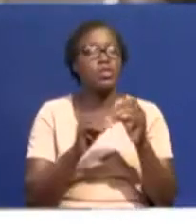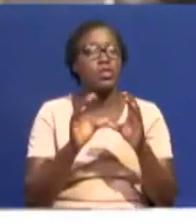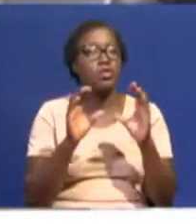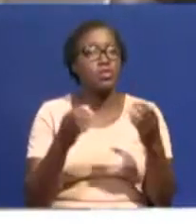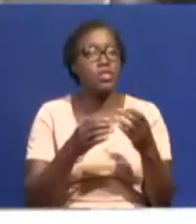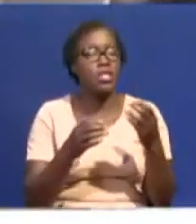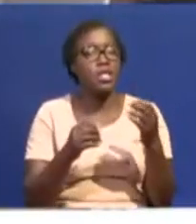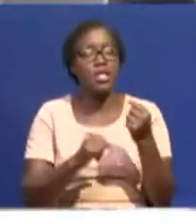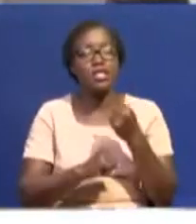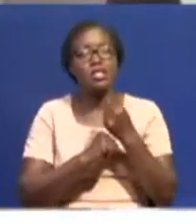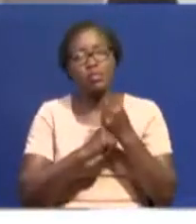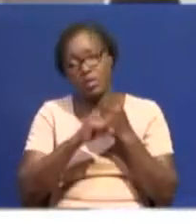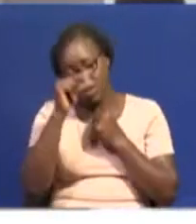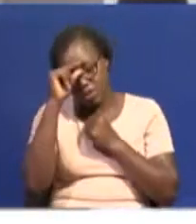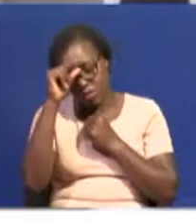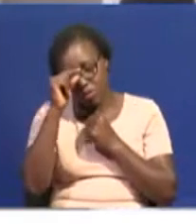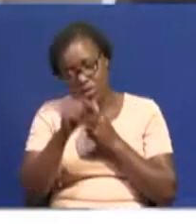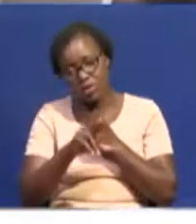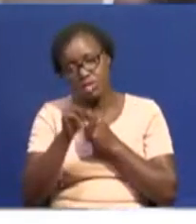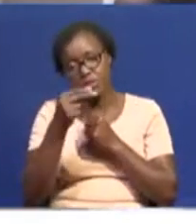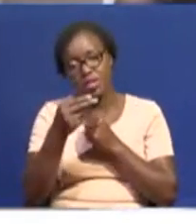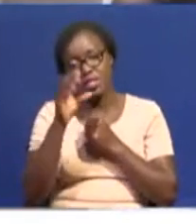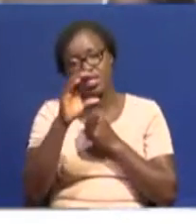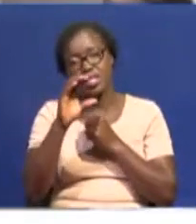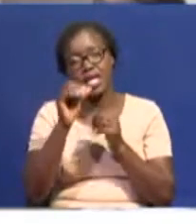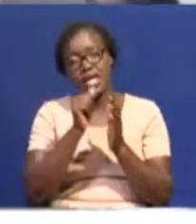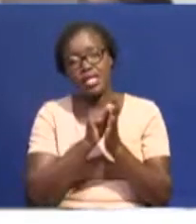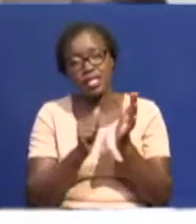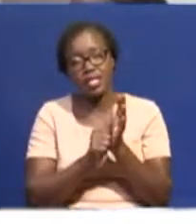will support government in the UHC agenda,